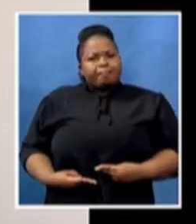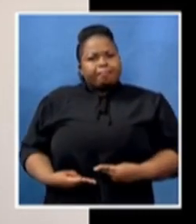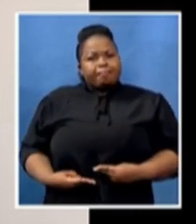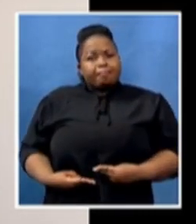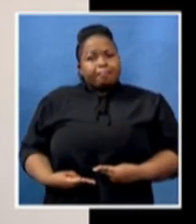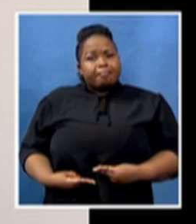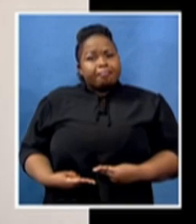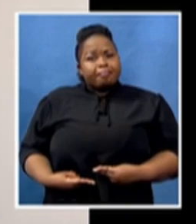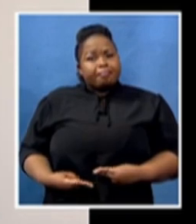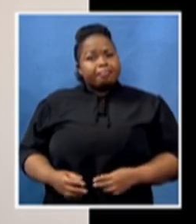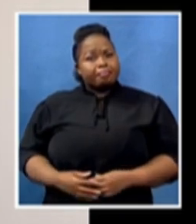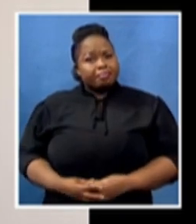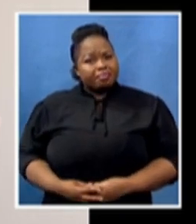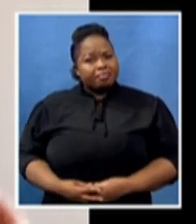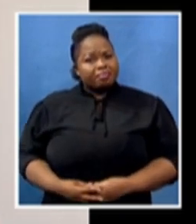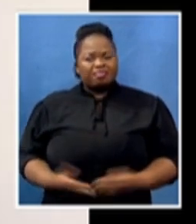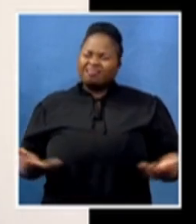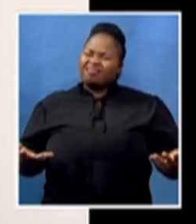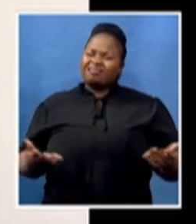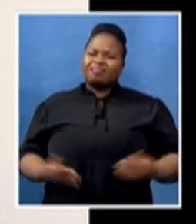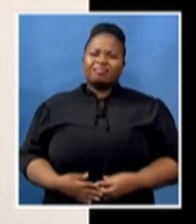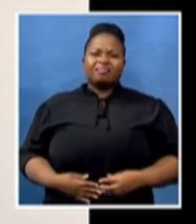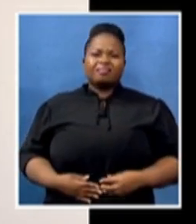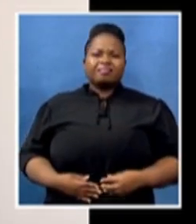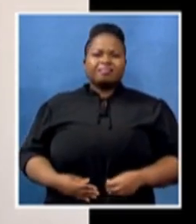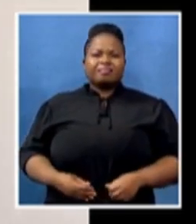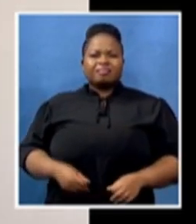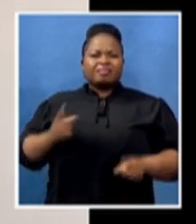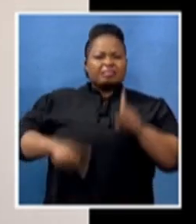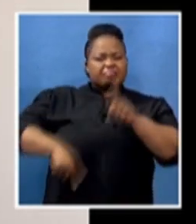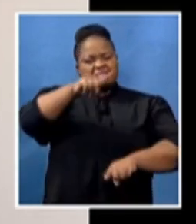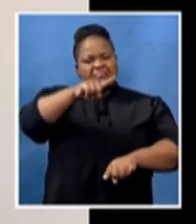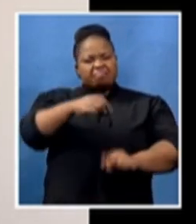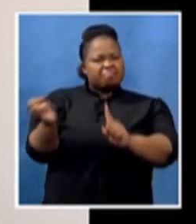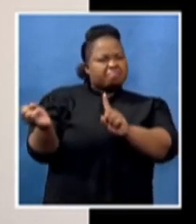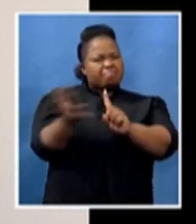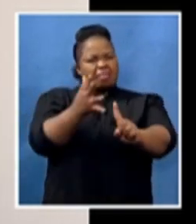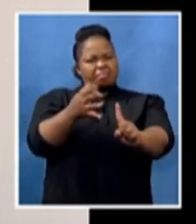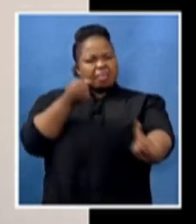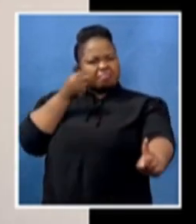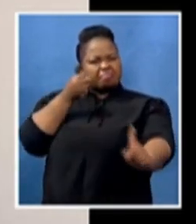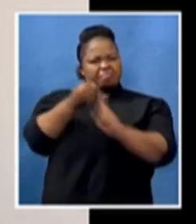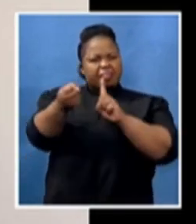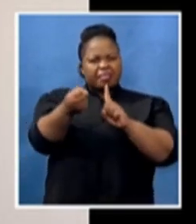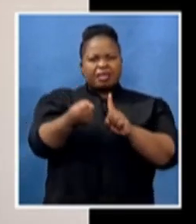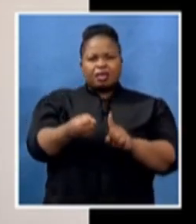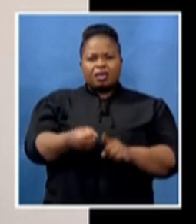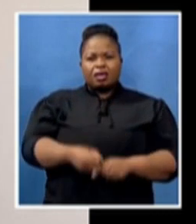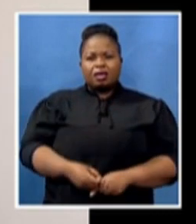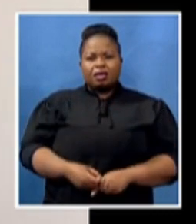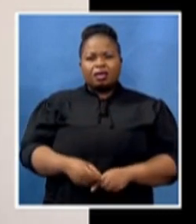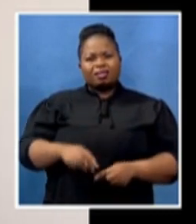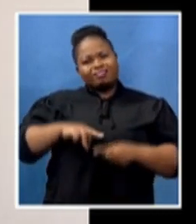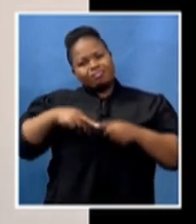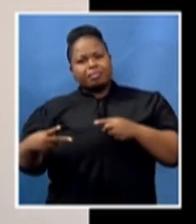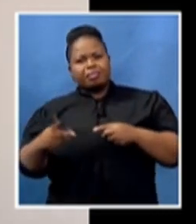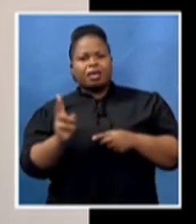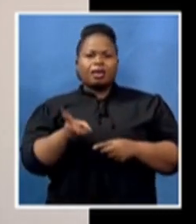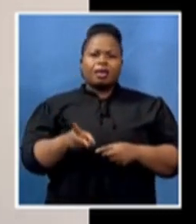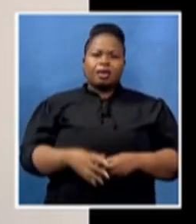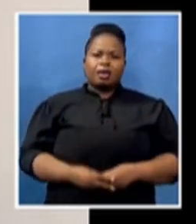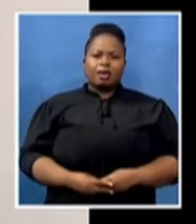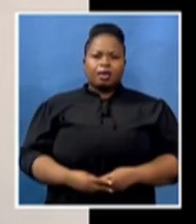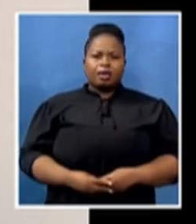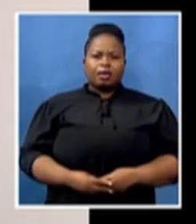Slap, kick, fist, another one down. Mission accomplished. Go ahead